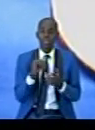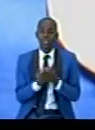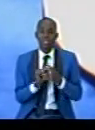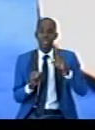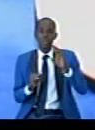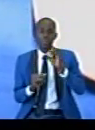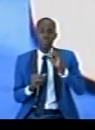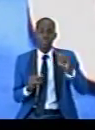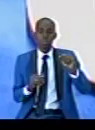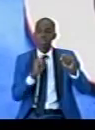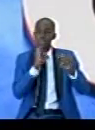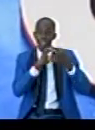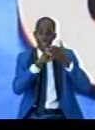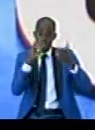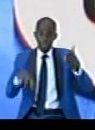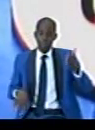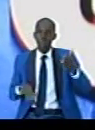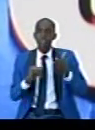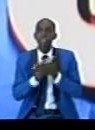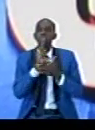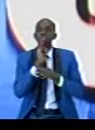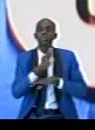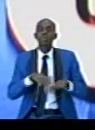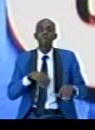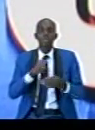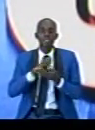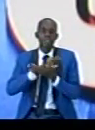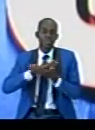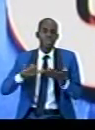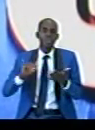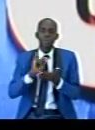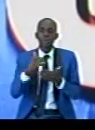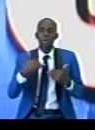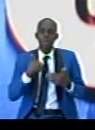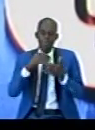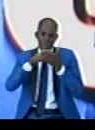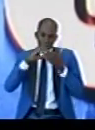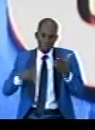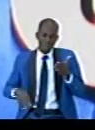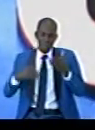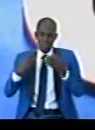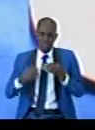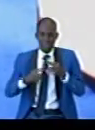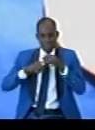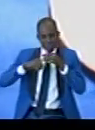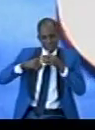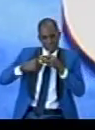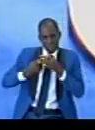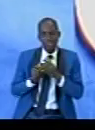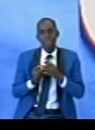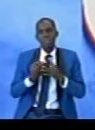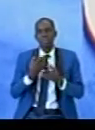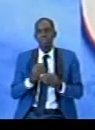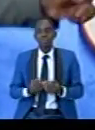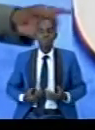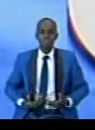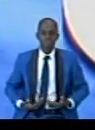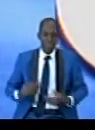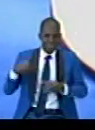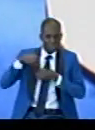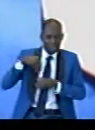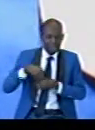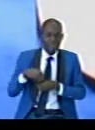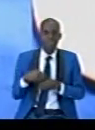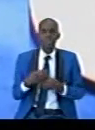he now roots out the very root of sin out of your life. Externally you are free,